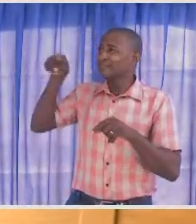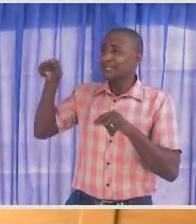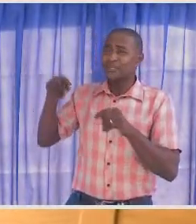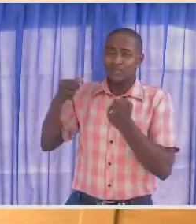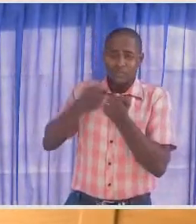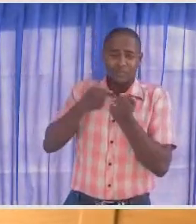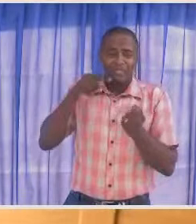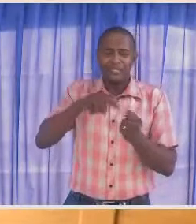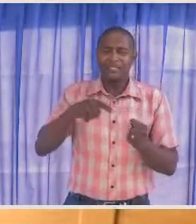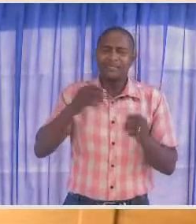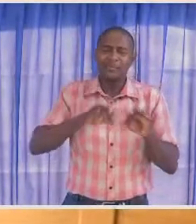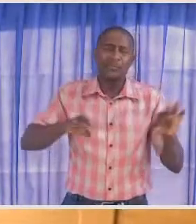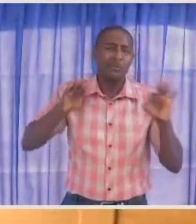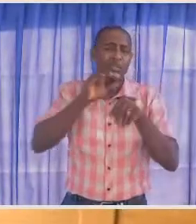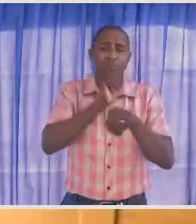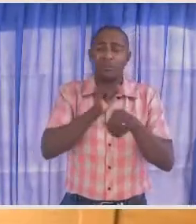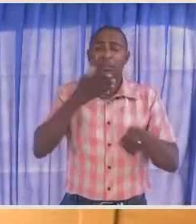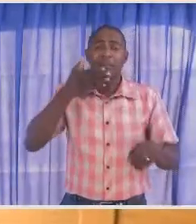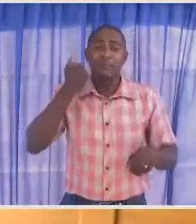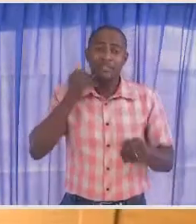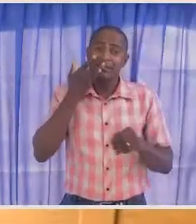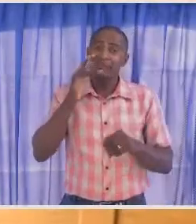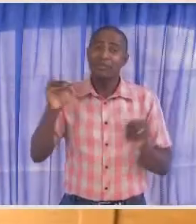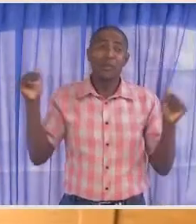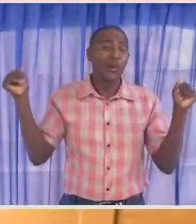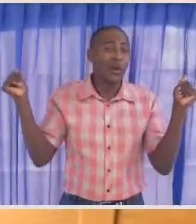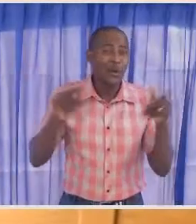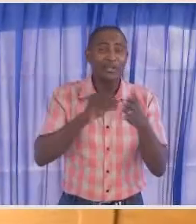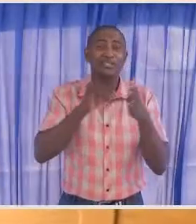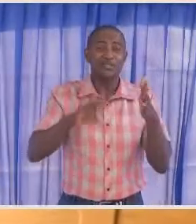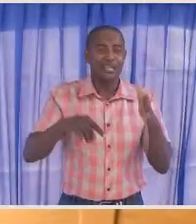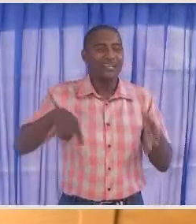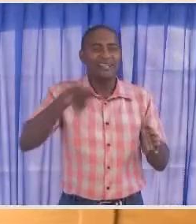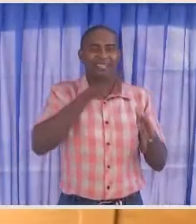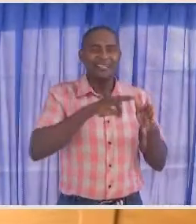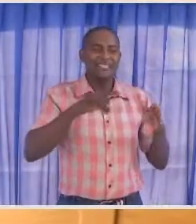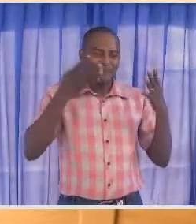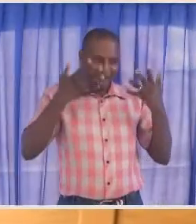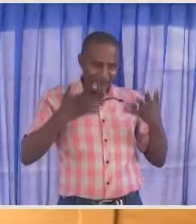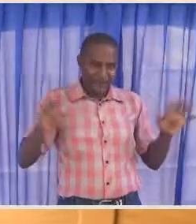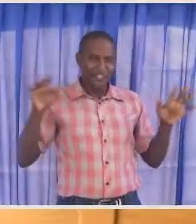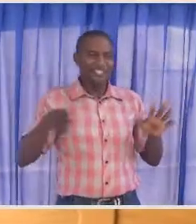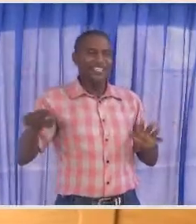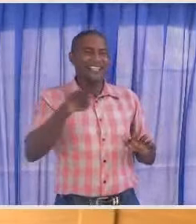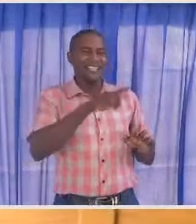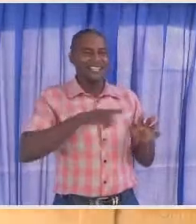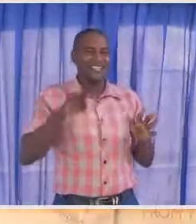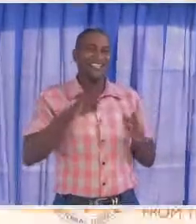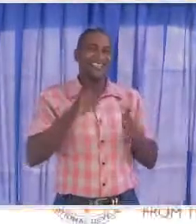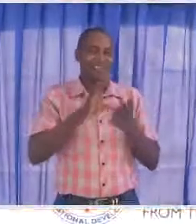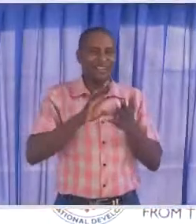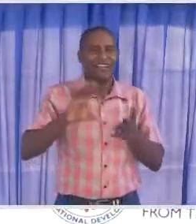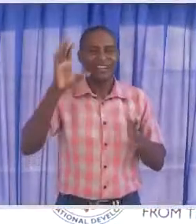work. Best of luck to all the students as they complete their technical education. Thanks.